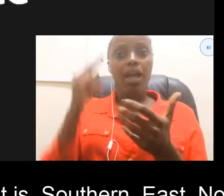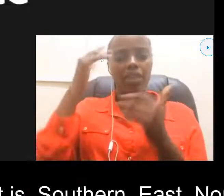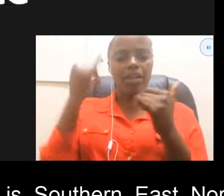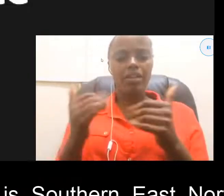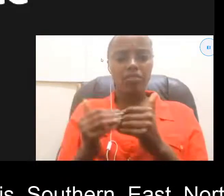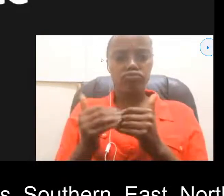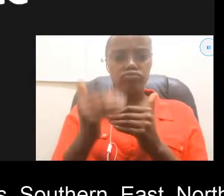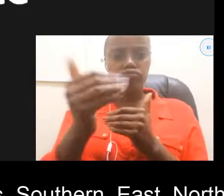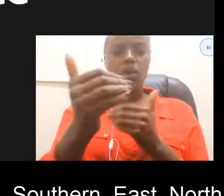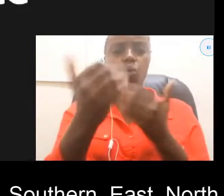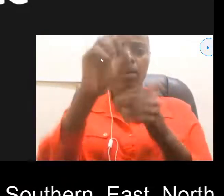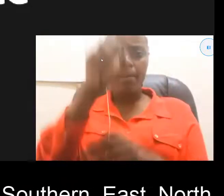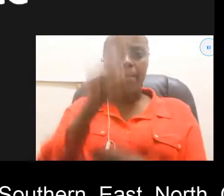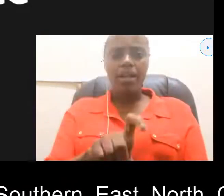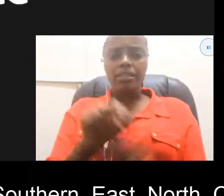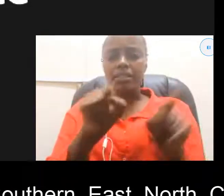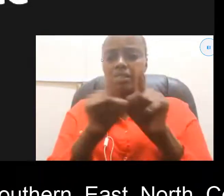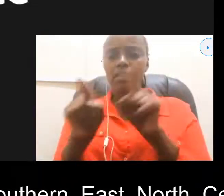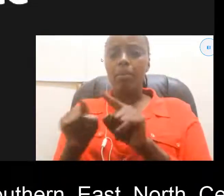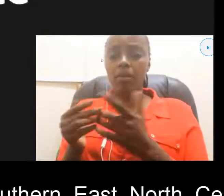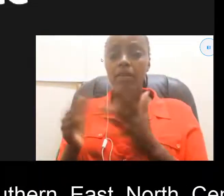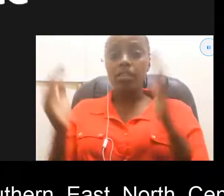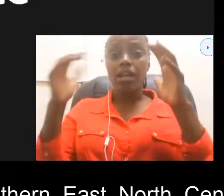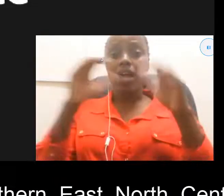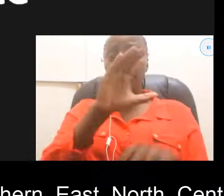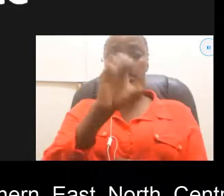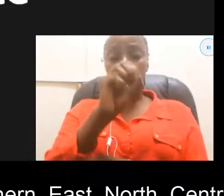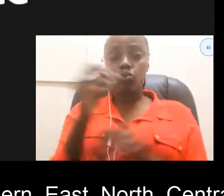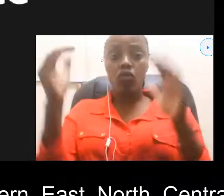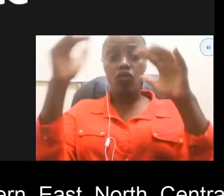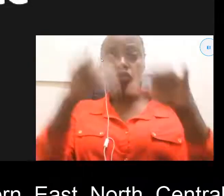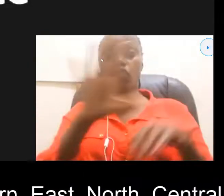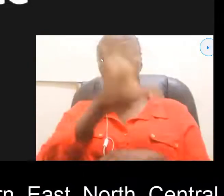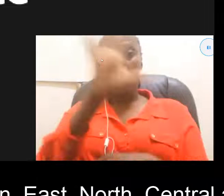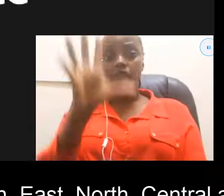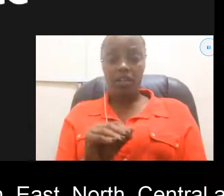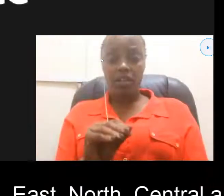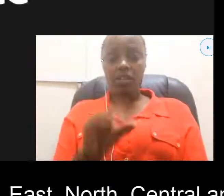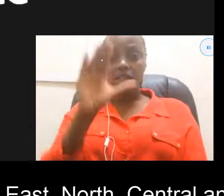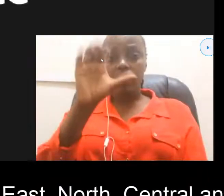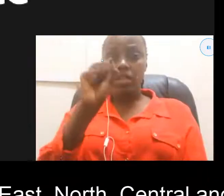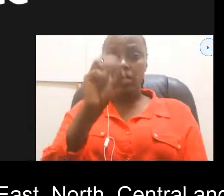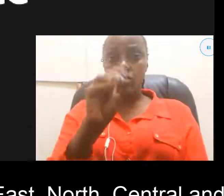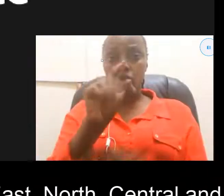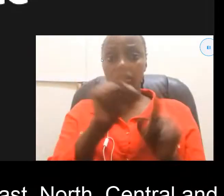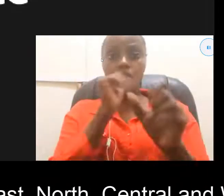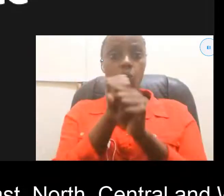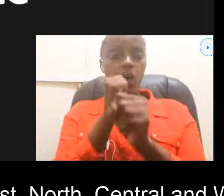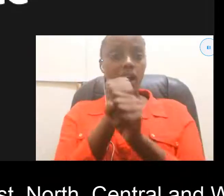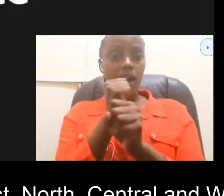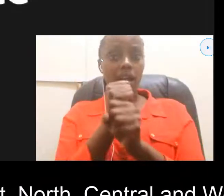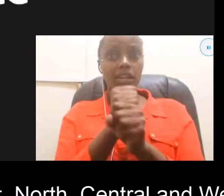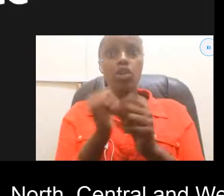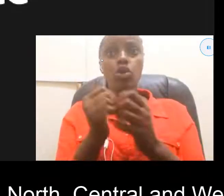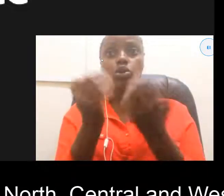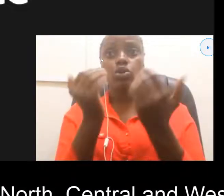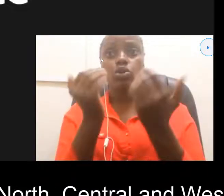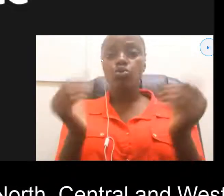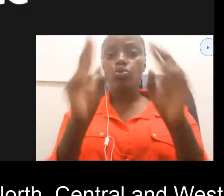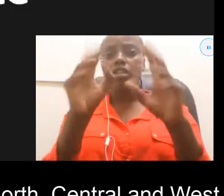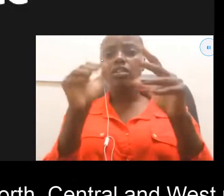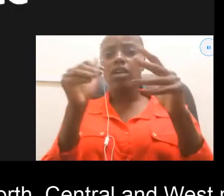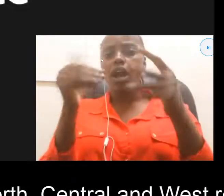need to be able, as a CSO Forum, an African CSO Forum, working on children's issues, how do we engage that